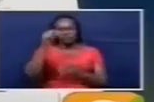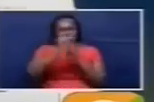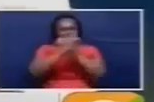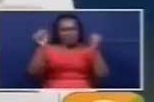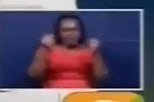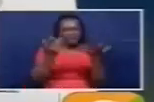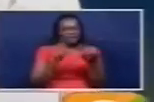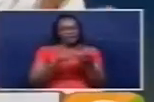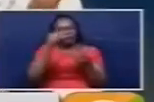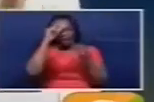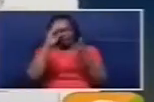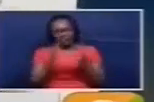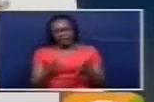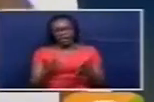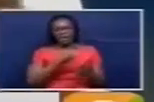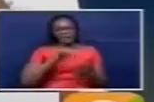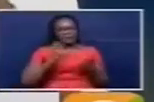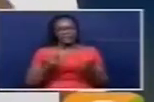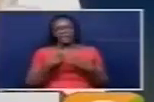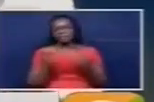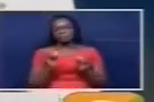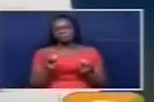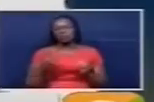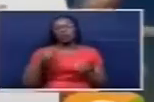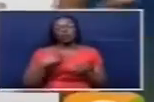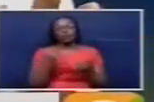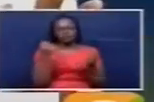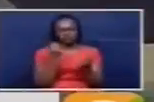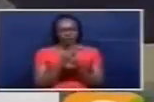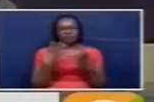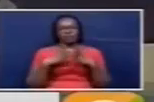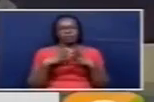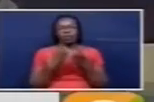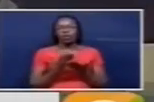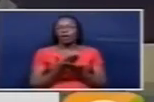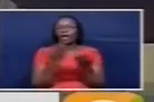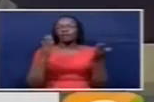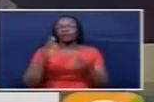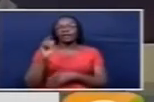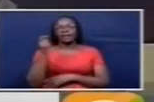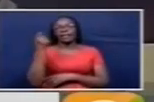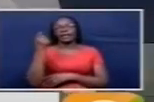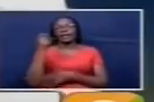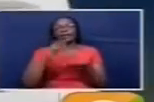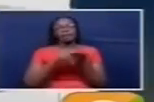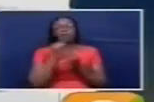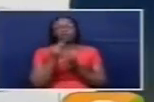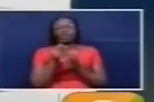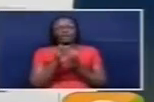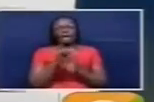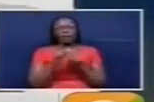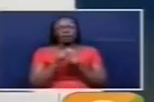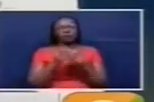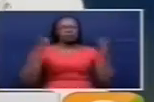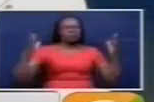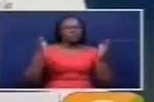senator. Actually, our party is very small. We only have 12 candidates in the entire country, and it's not about the size of the party, it's the fight in us mm-hmm. that, you